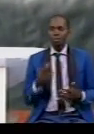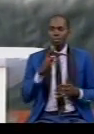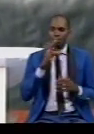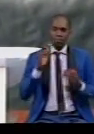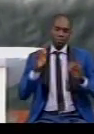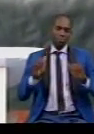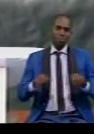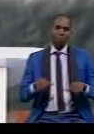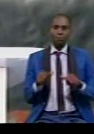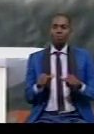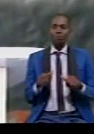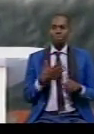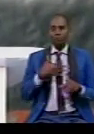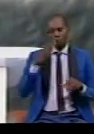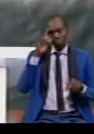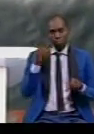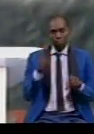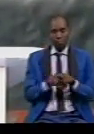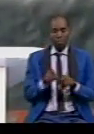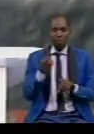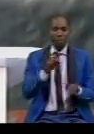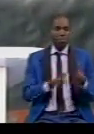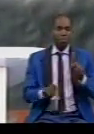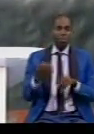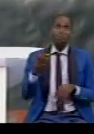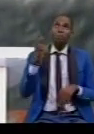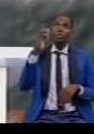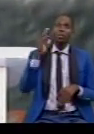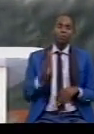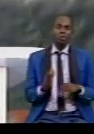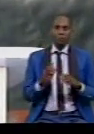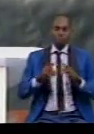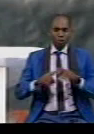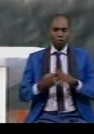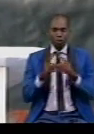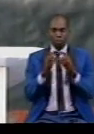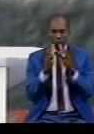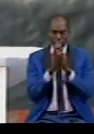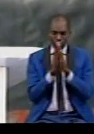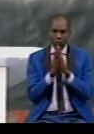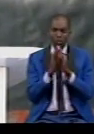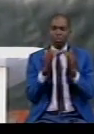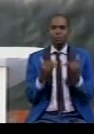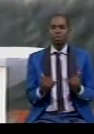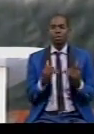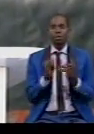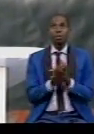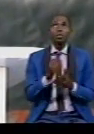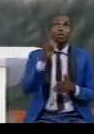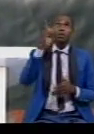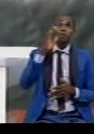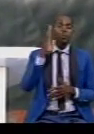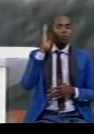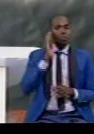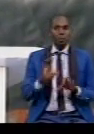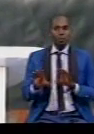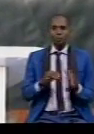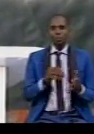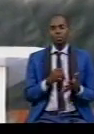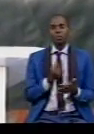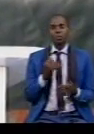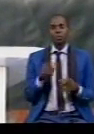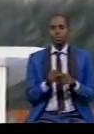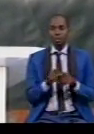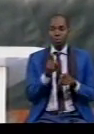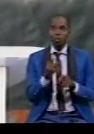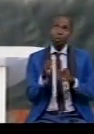victory. Tell the Lord, open your mouth and say, Lord, here I am. Everything he